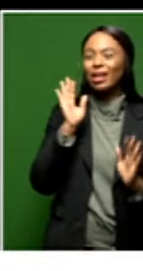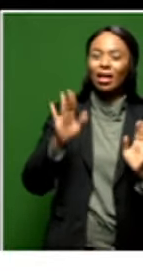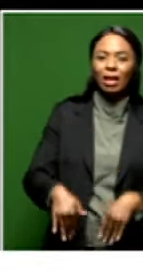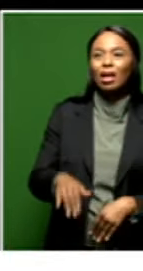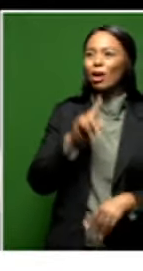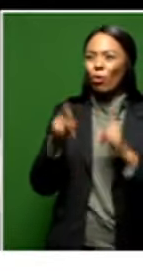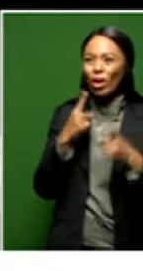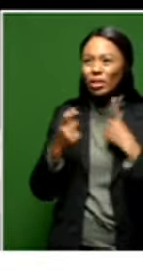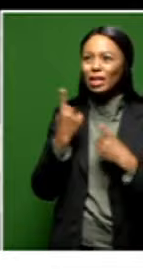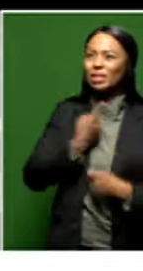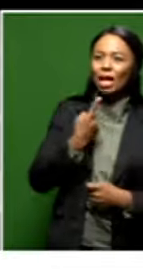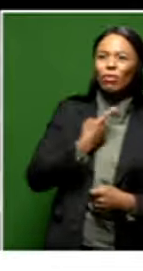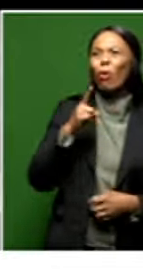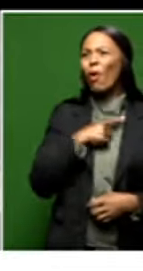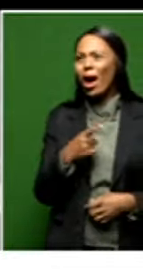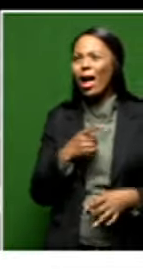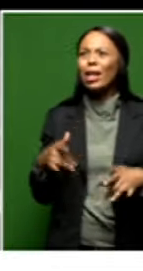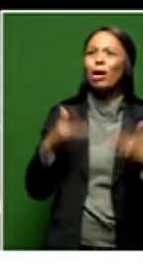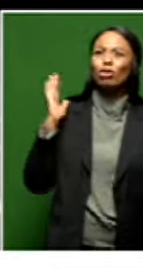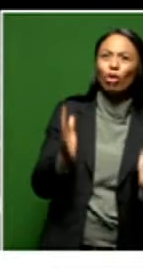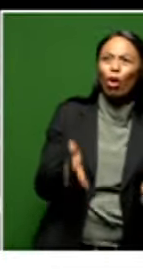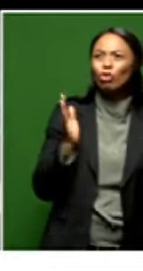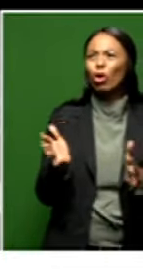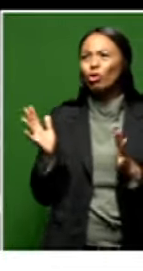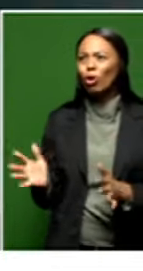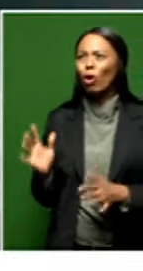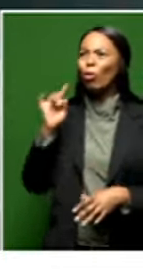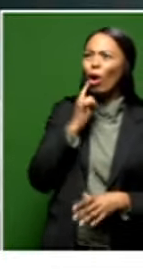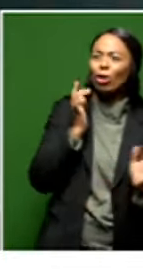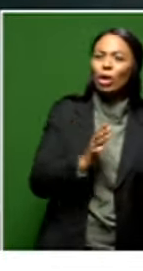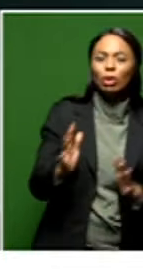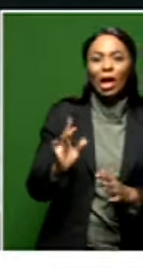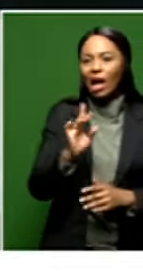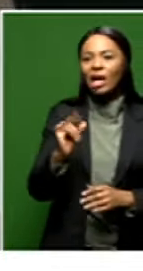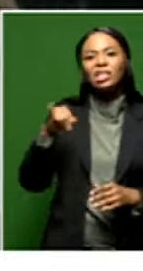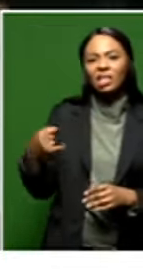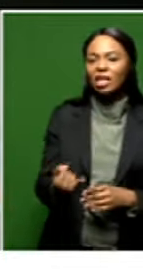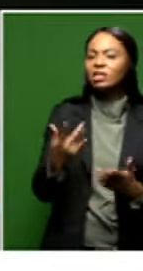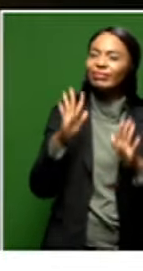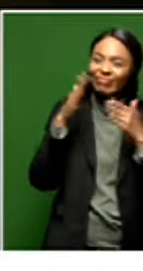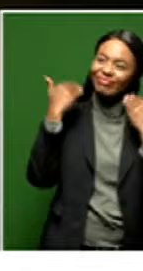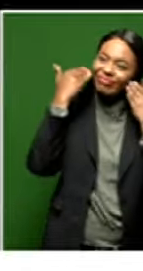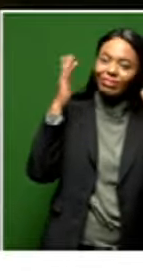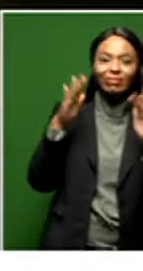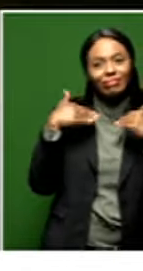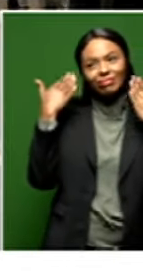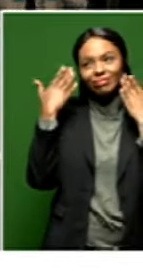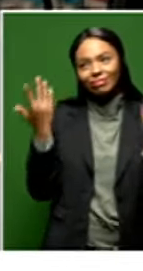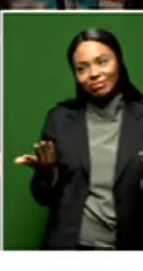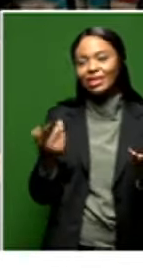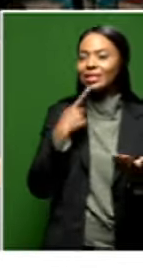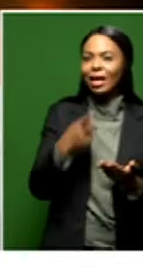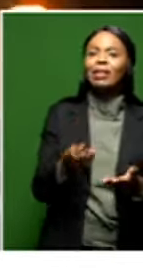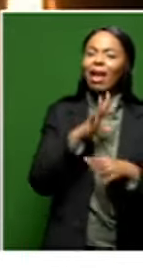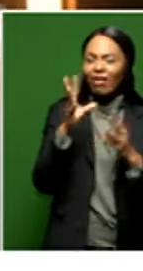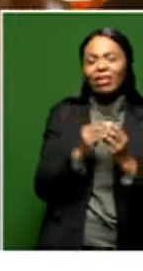these things are happening to us, but rather just focus on how to get through it and get through it with a smile and get through it with joy in your